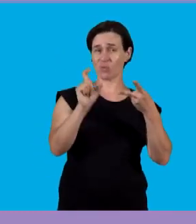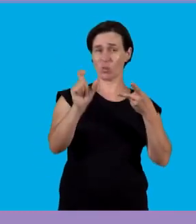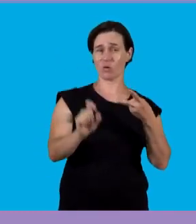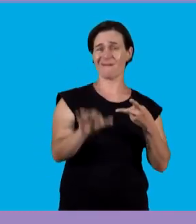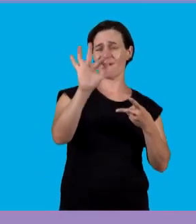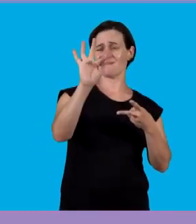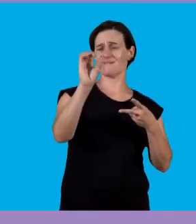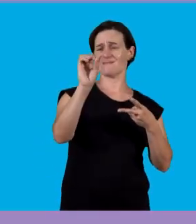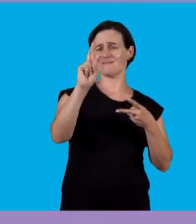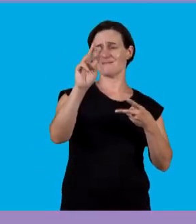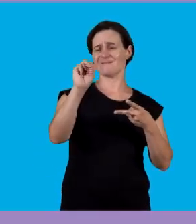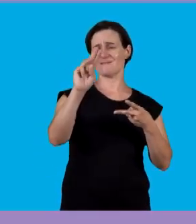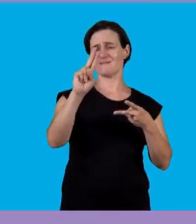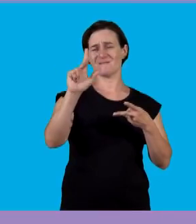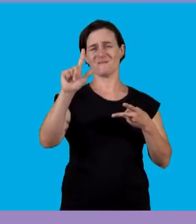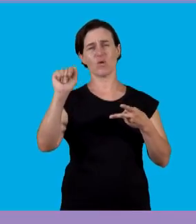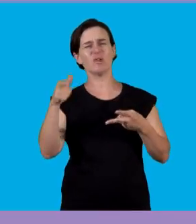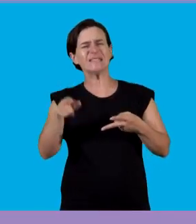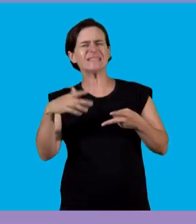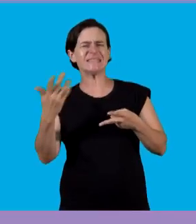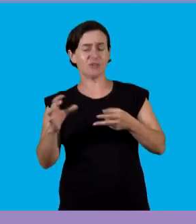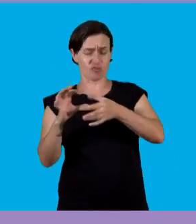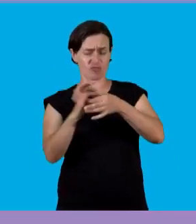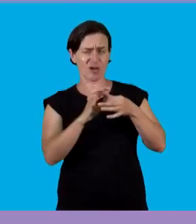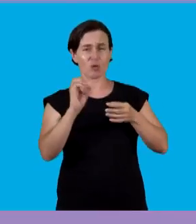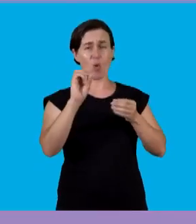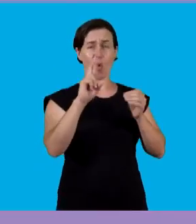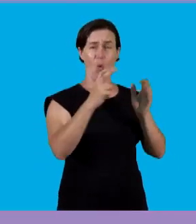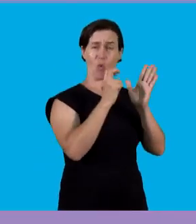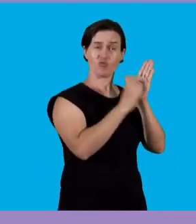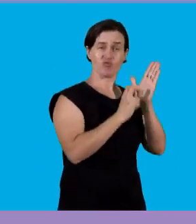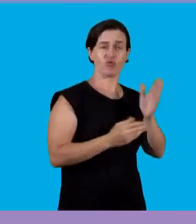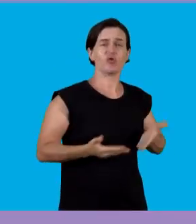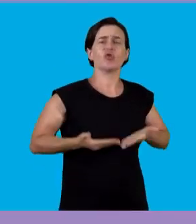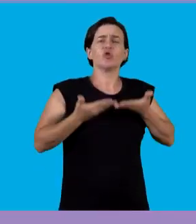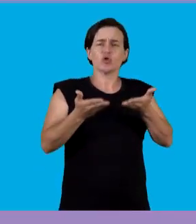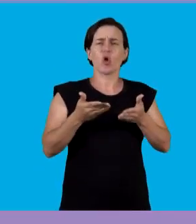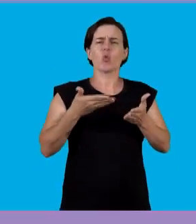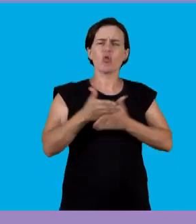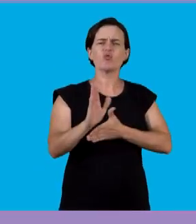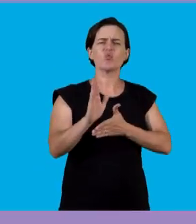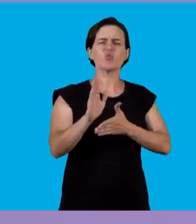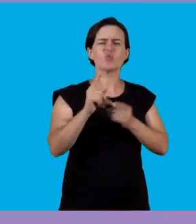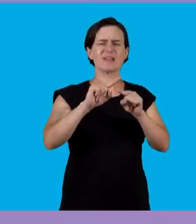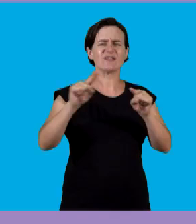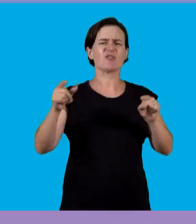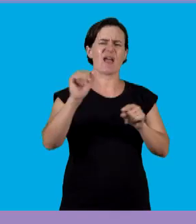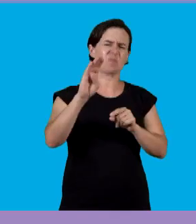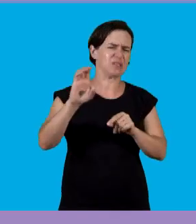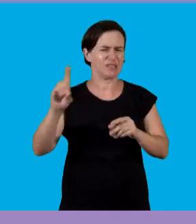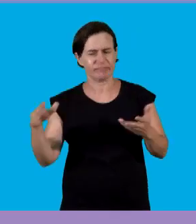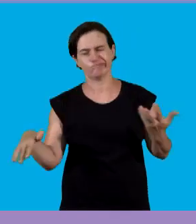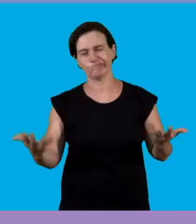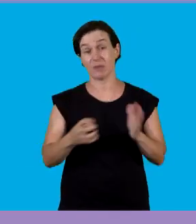is a mathematical relationship or rule expressed in symbols. An example of this is y